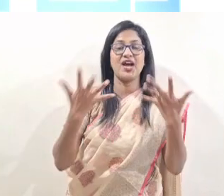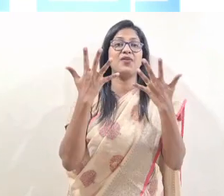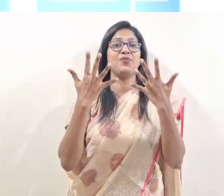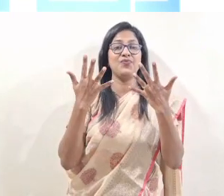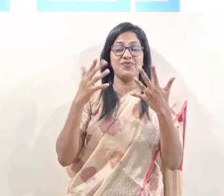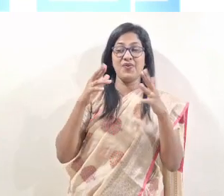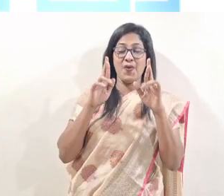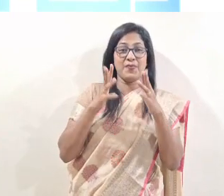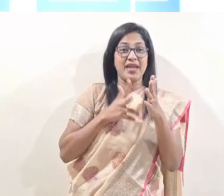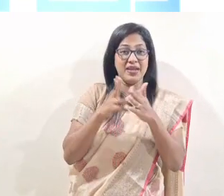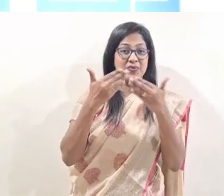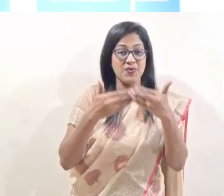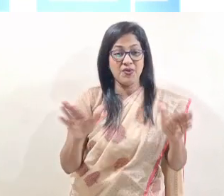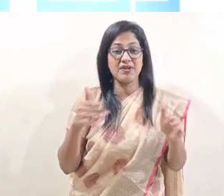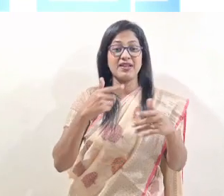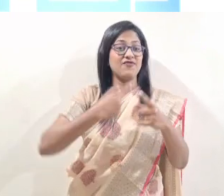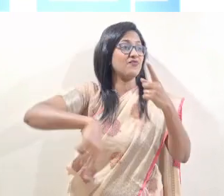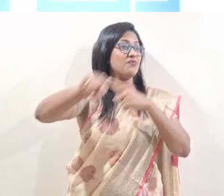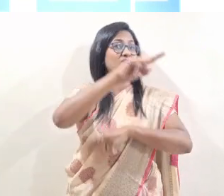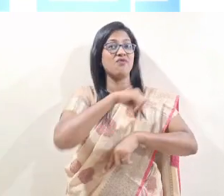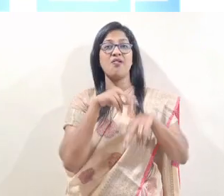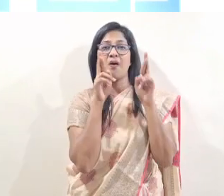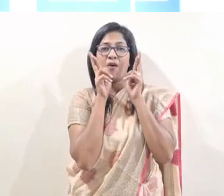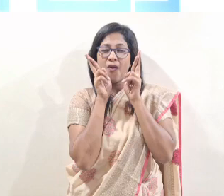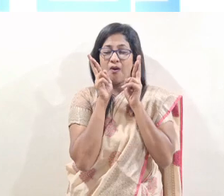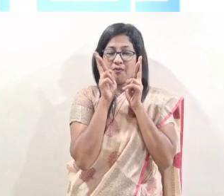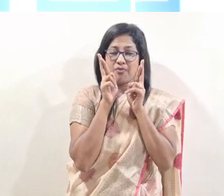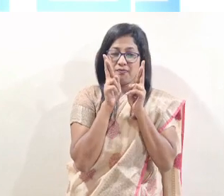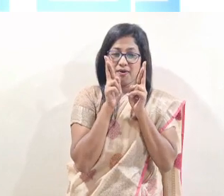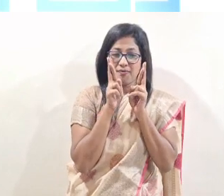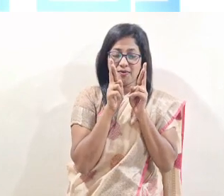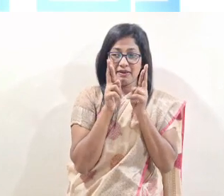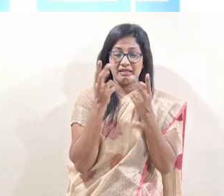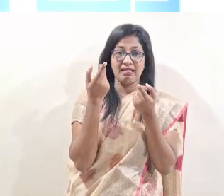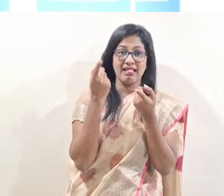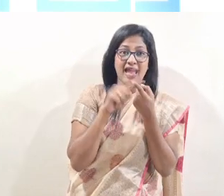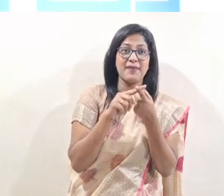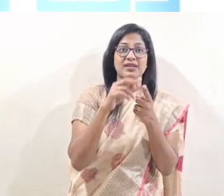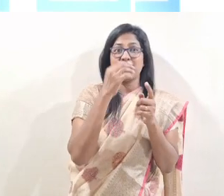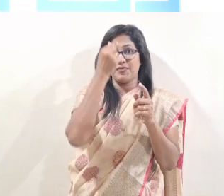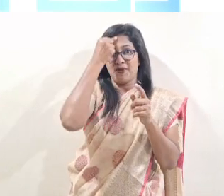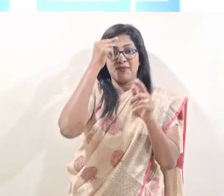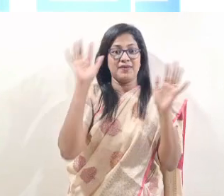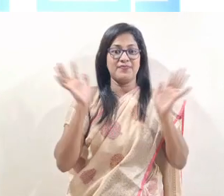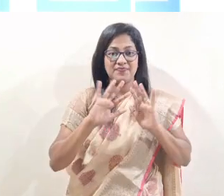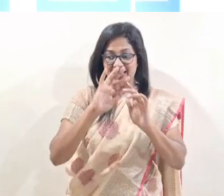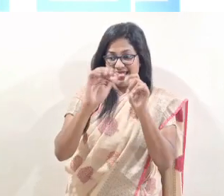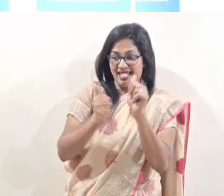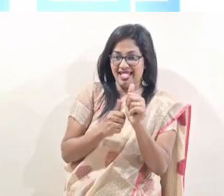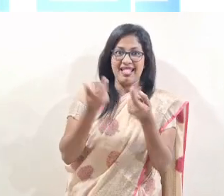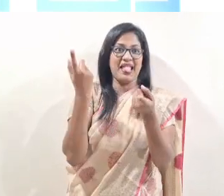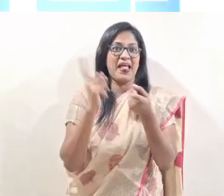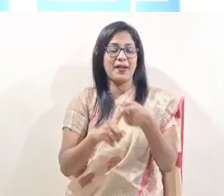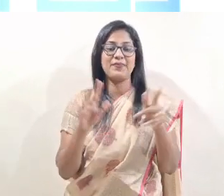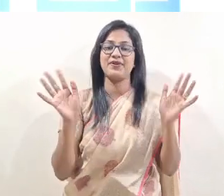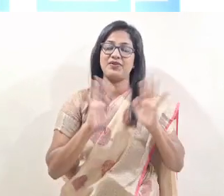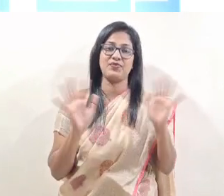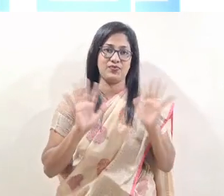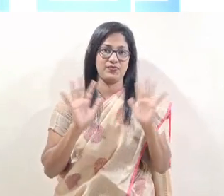inaugurated. And we all just kept hoping that, okay, there won't be any stampede, there won't be any